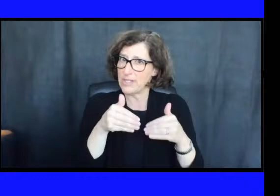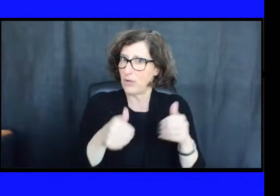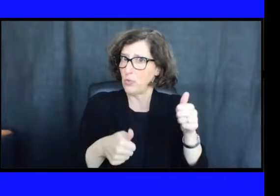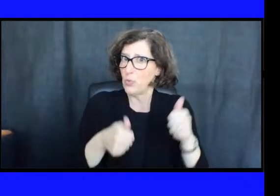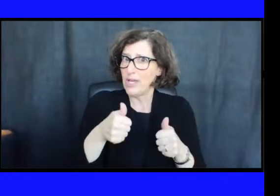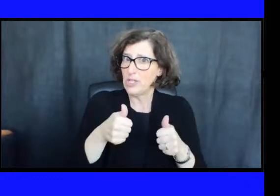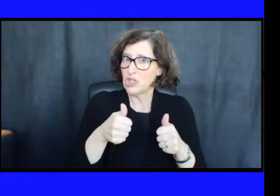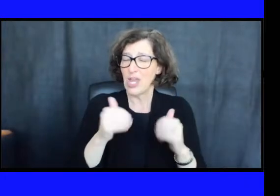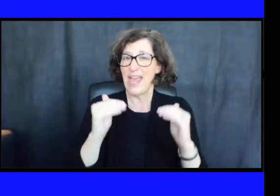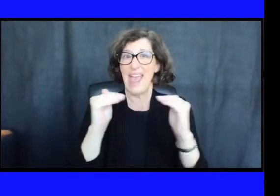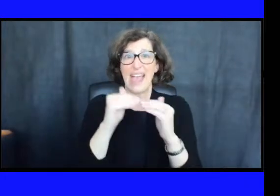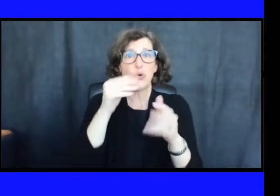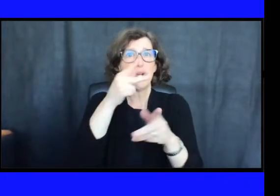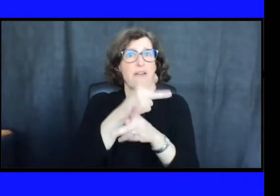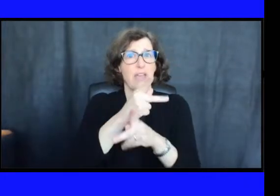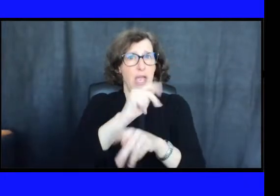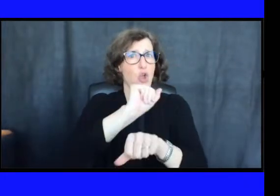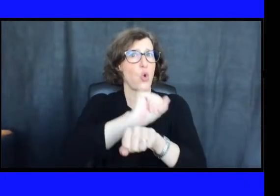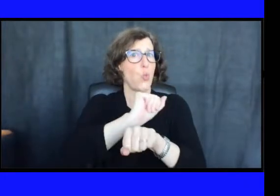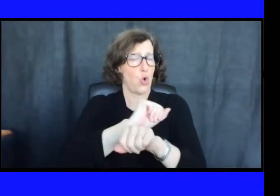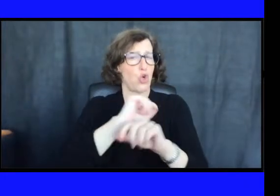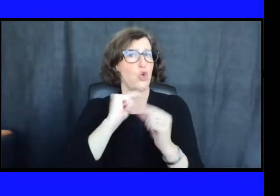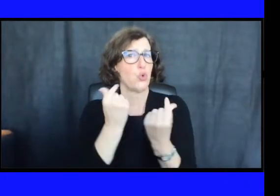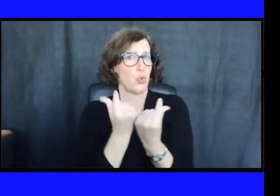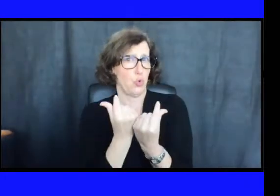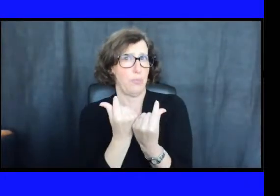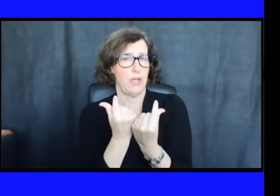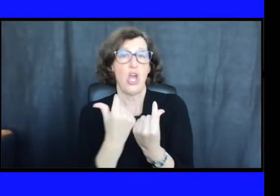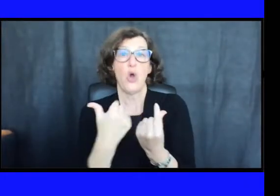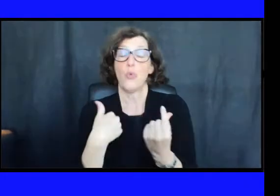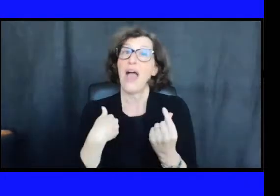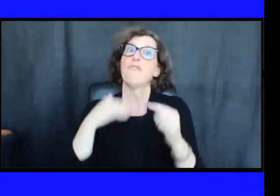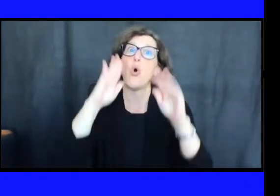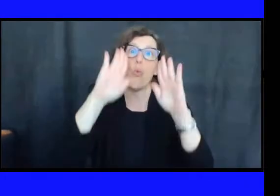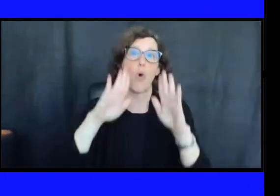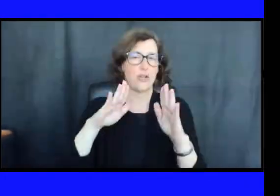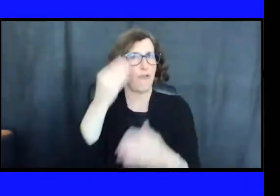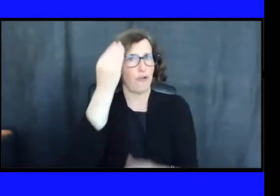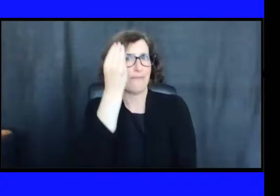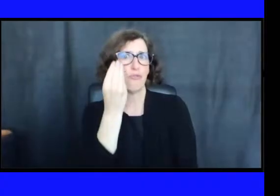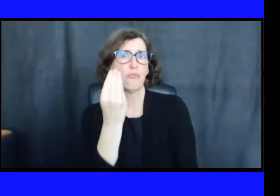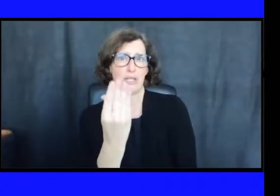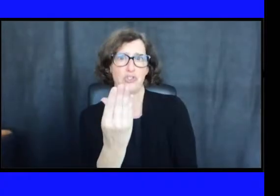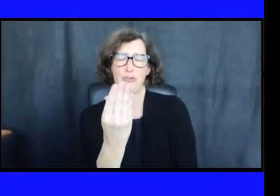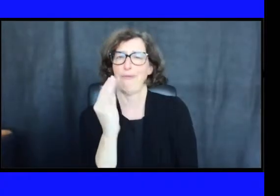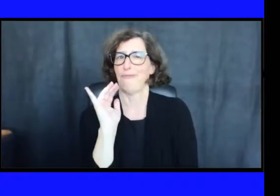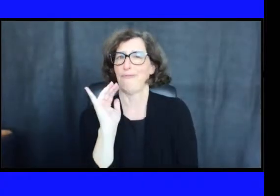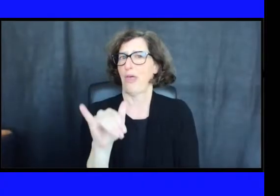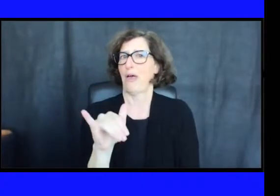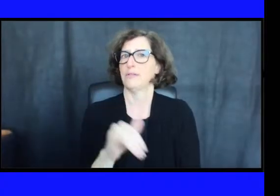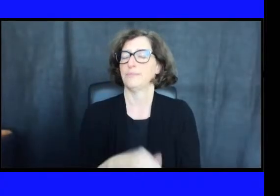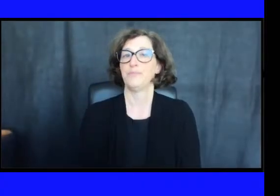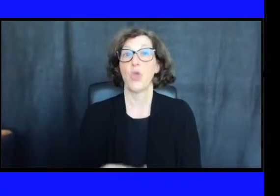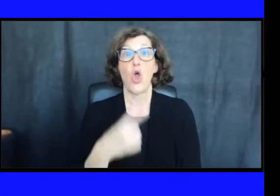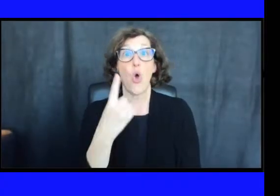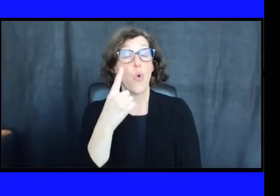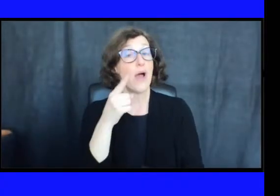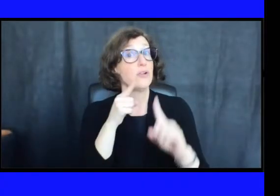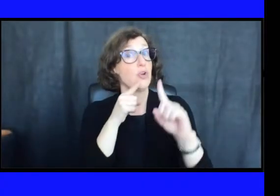in adolescents and adults, our hypertension dashboard, our diabetes, as well as our smoking